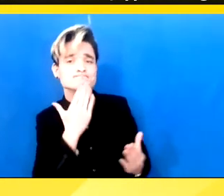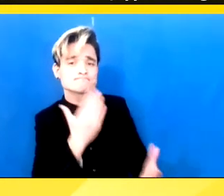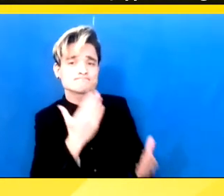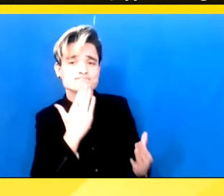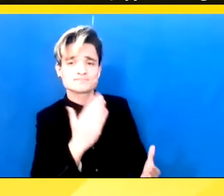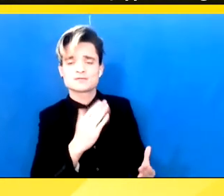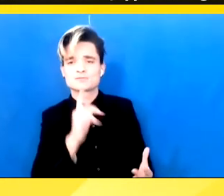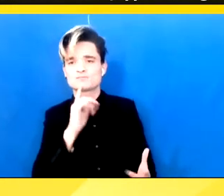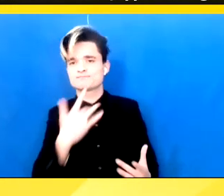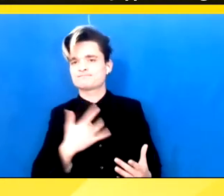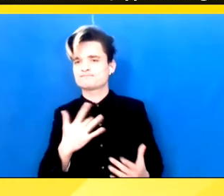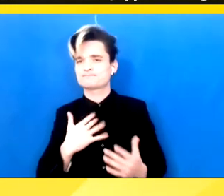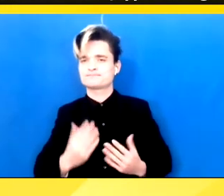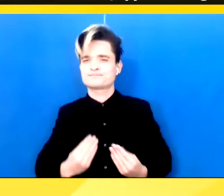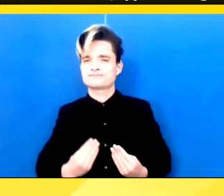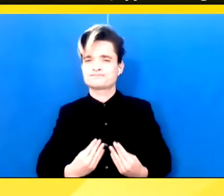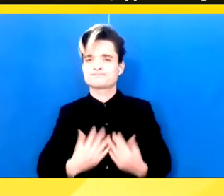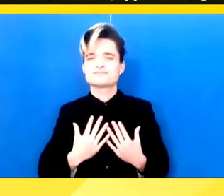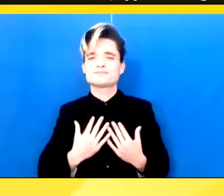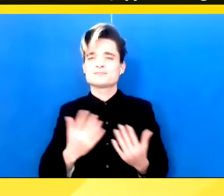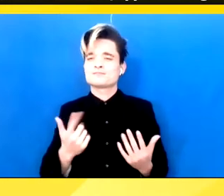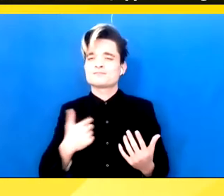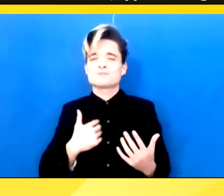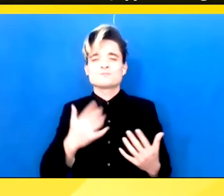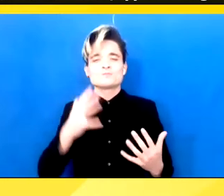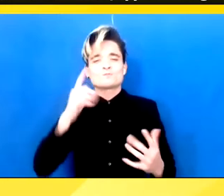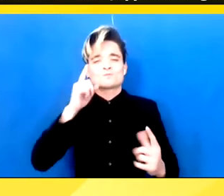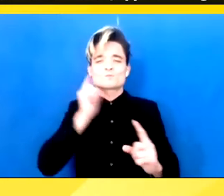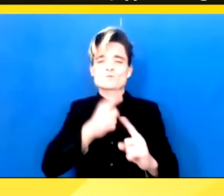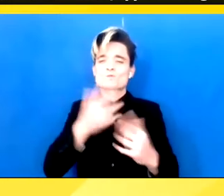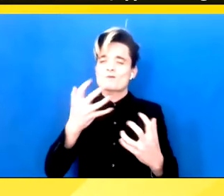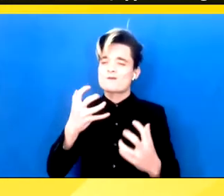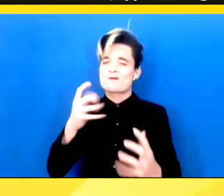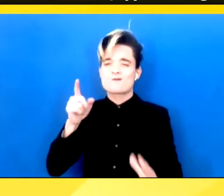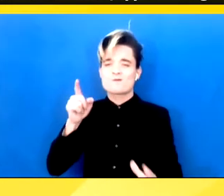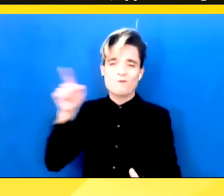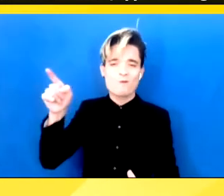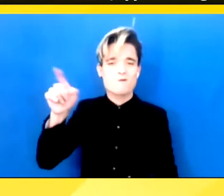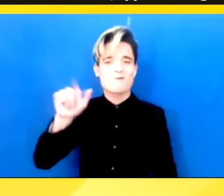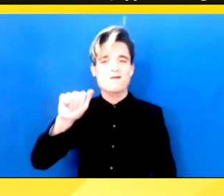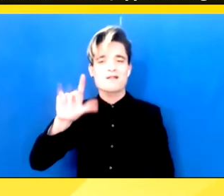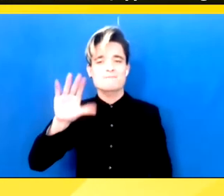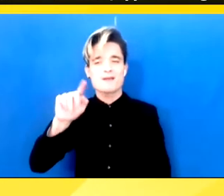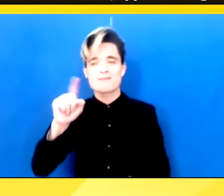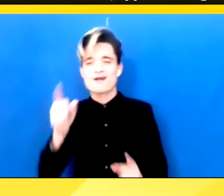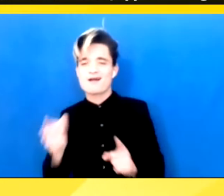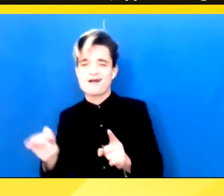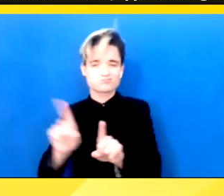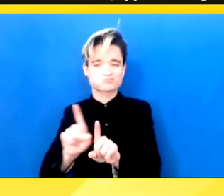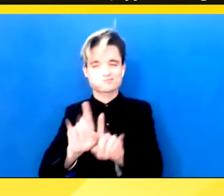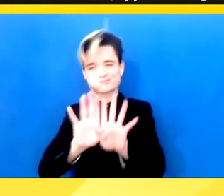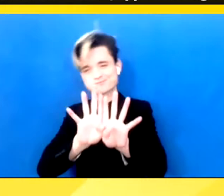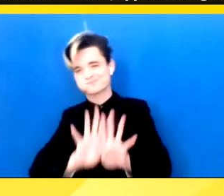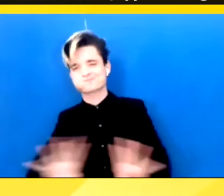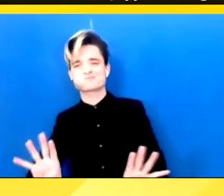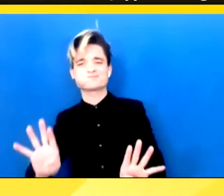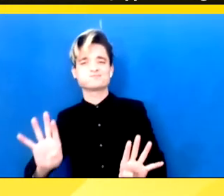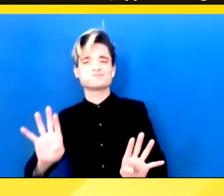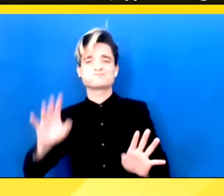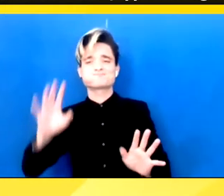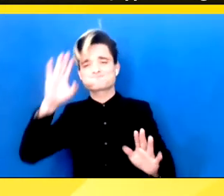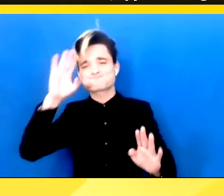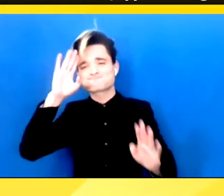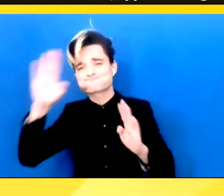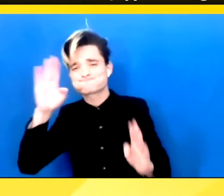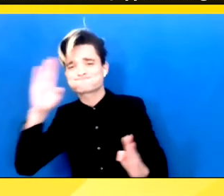the rest of them. So as I give honor to God and a special hello to all of you, so proud today to join Reverend Barber in